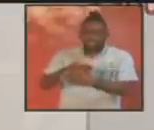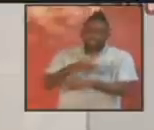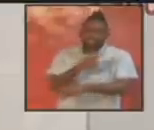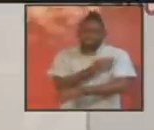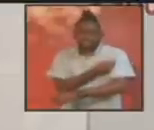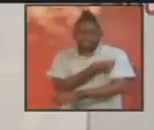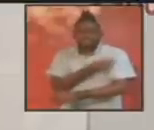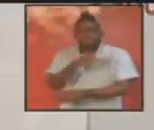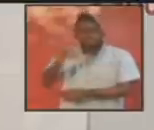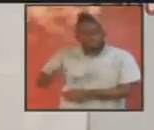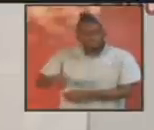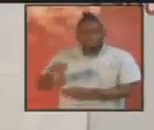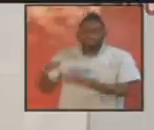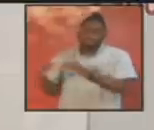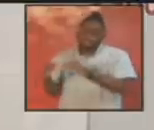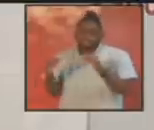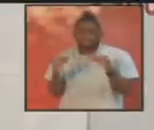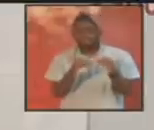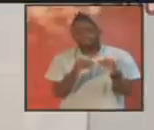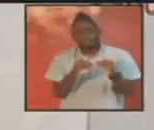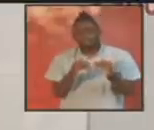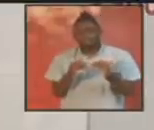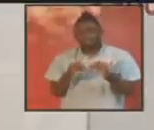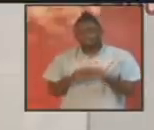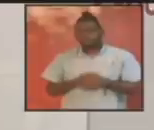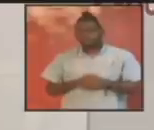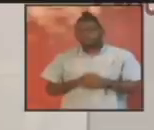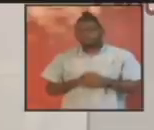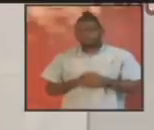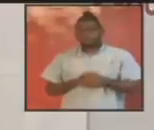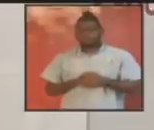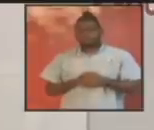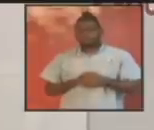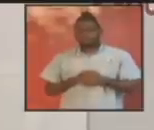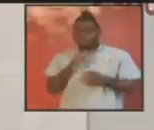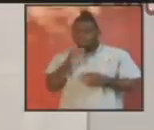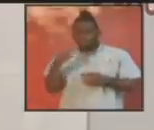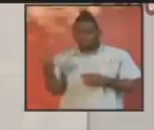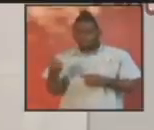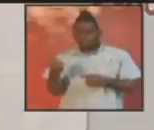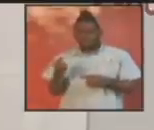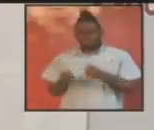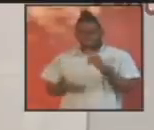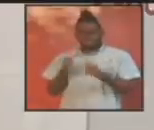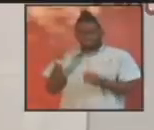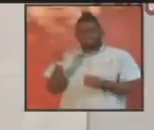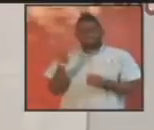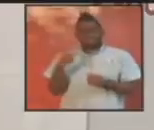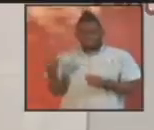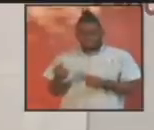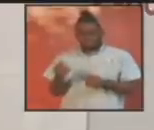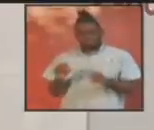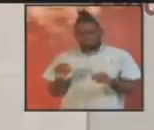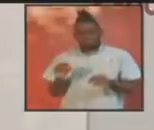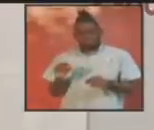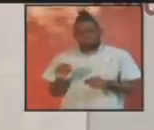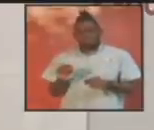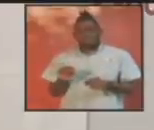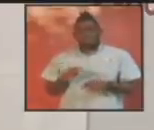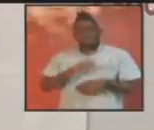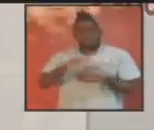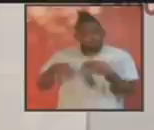vaccines can materialize, not just for Trinidad and Tobago, and even beyond CARICOM, for